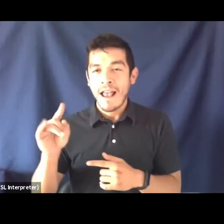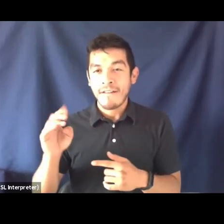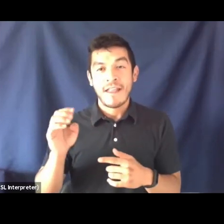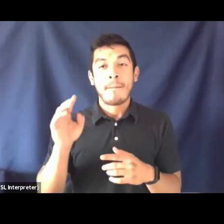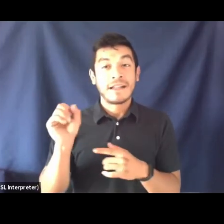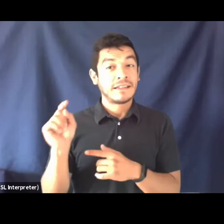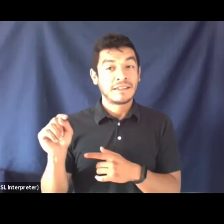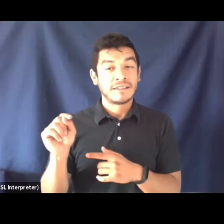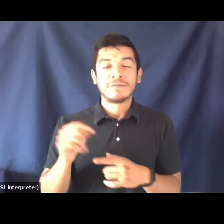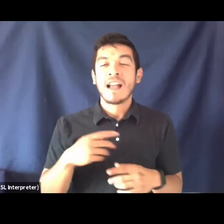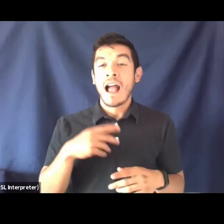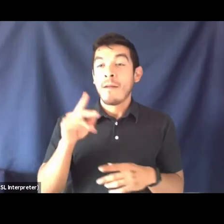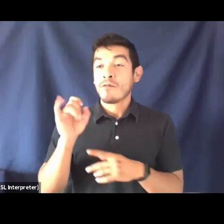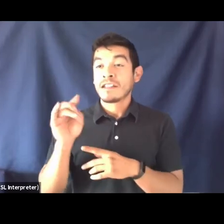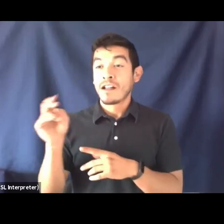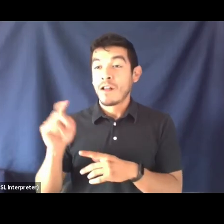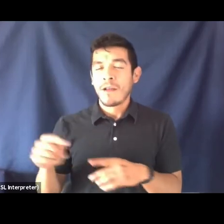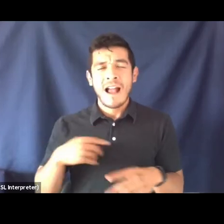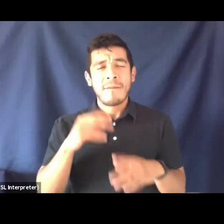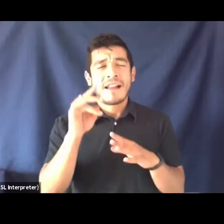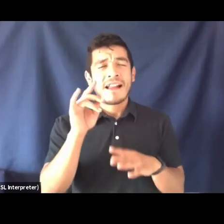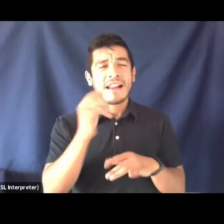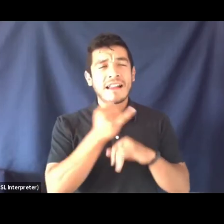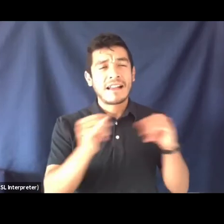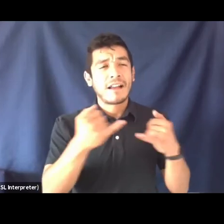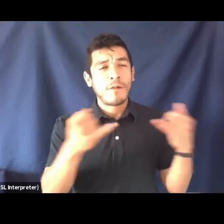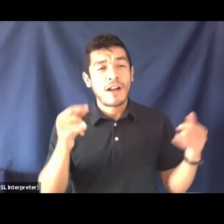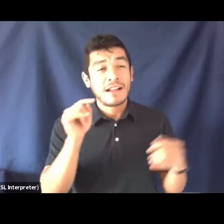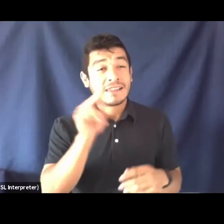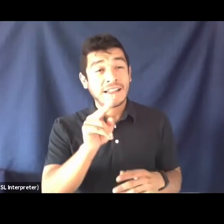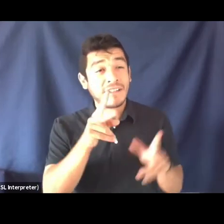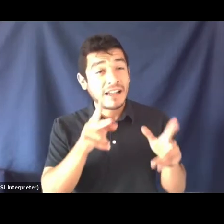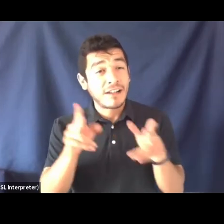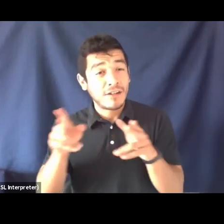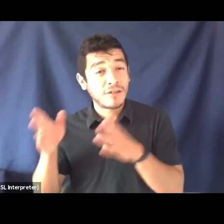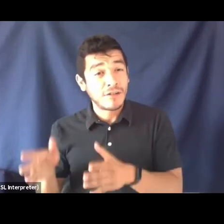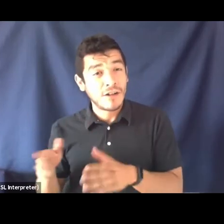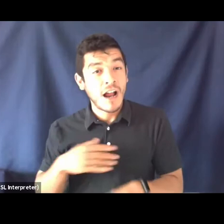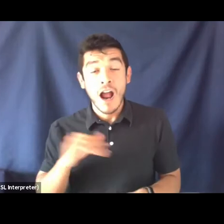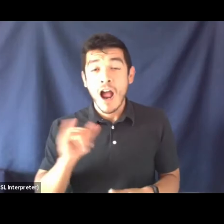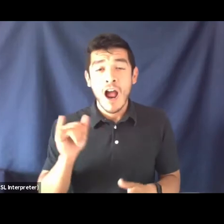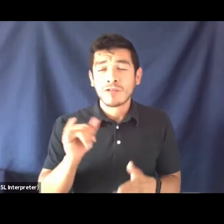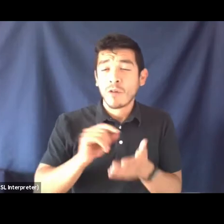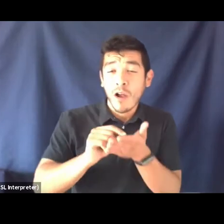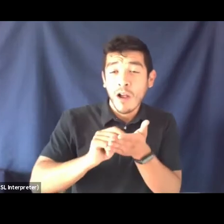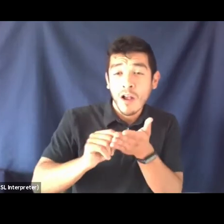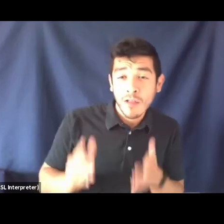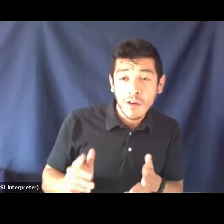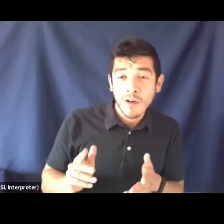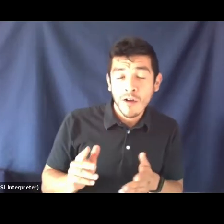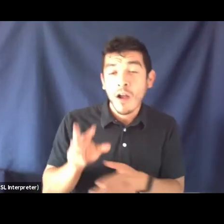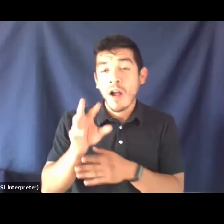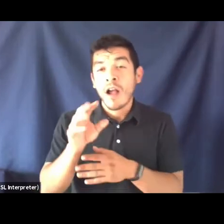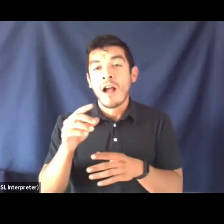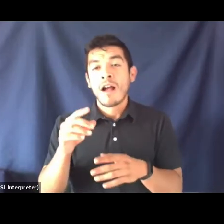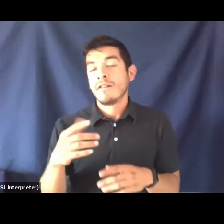I am IndieWire's TV editor, and I'm also a published author, film critic,